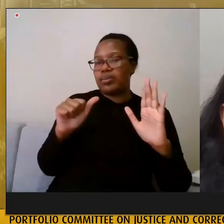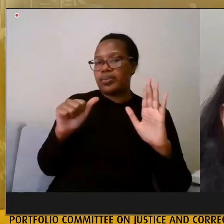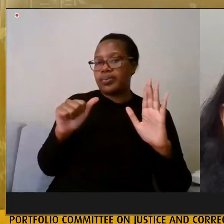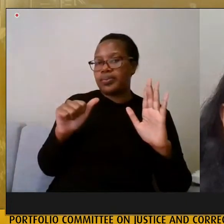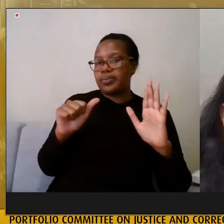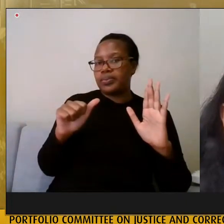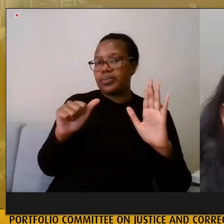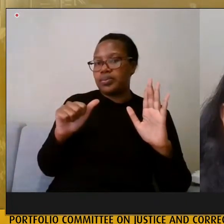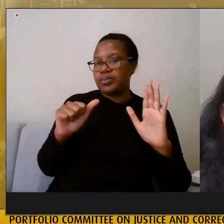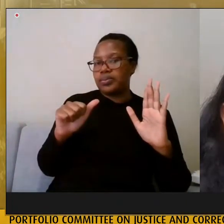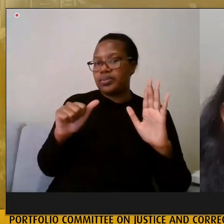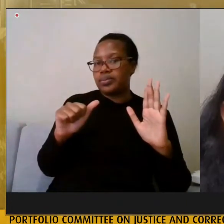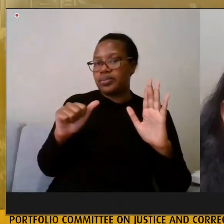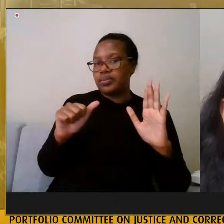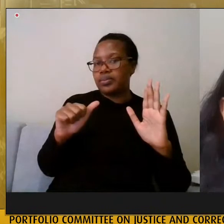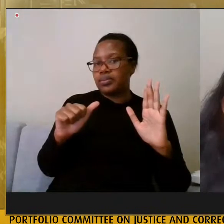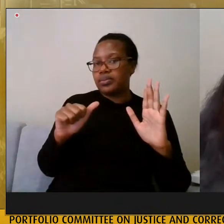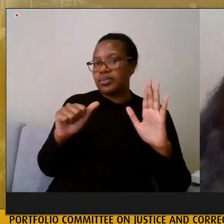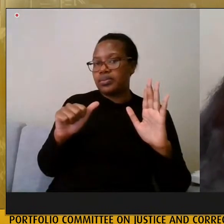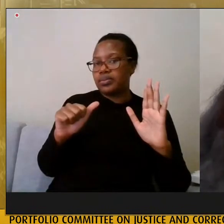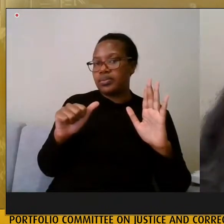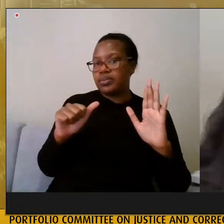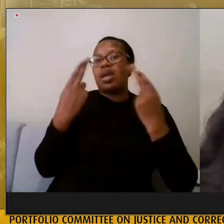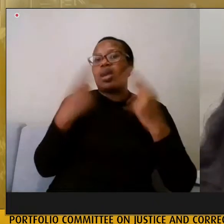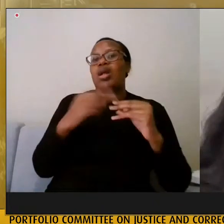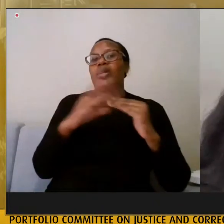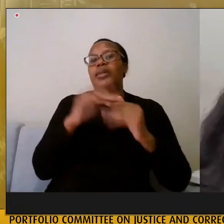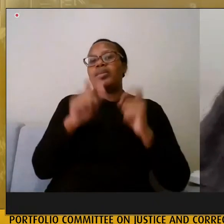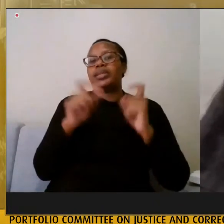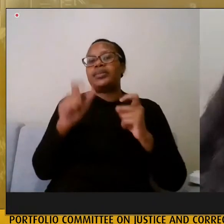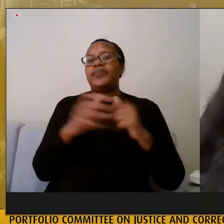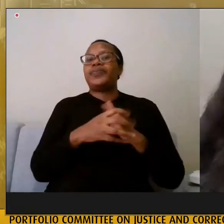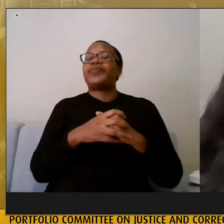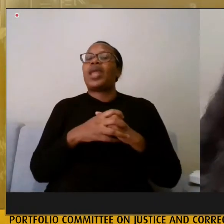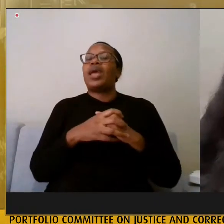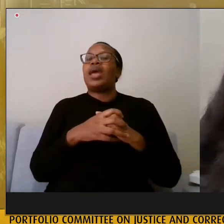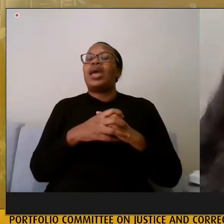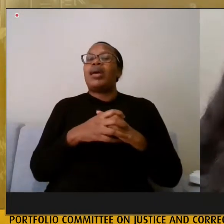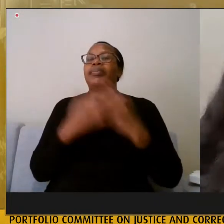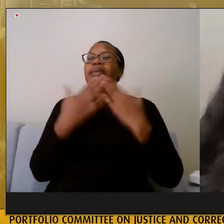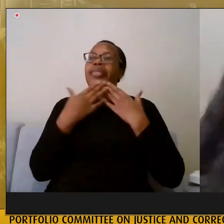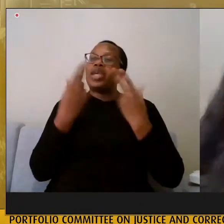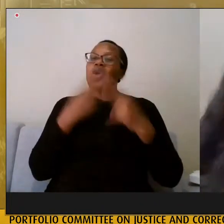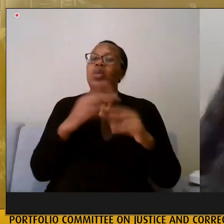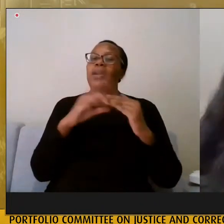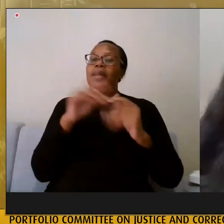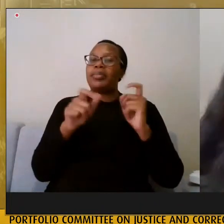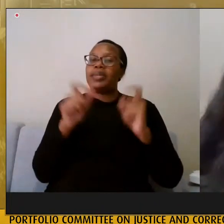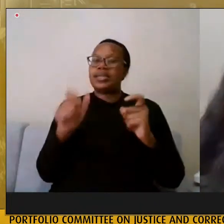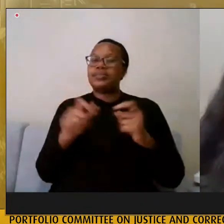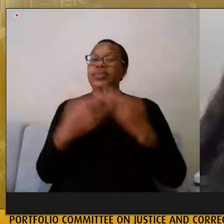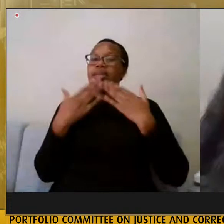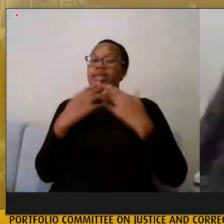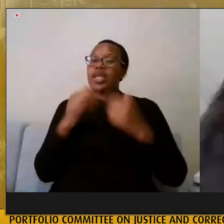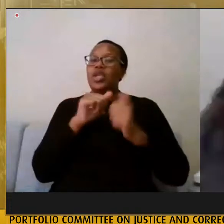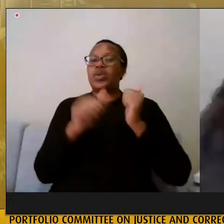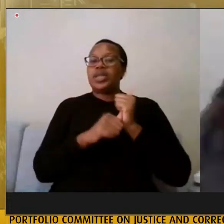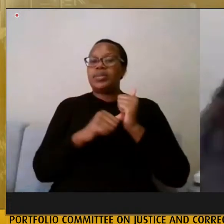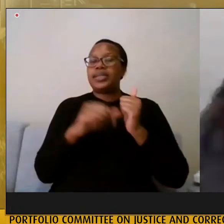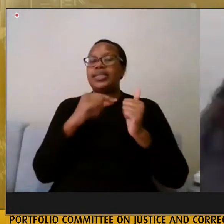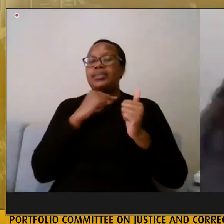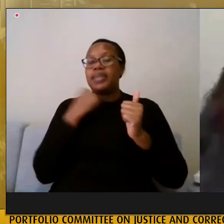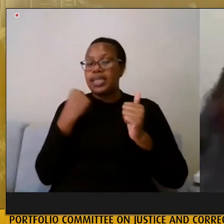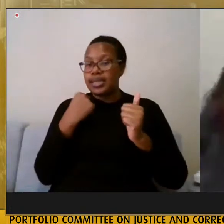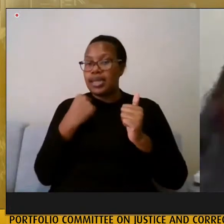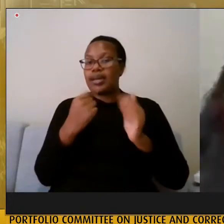Thank you. Thank you, honorable members. Okay, thank you, honorable members. Thank you, Deputy Minister, Advocate Musa, and Mr. Mayor